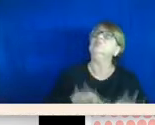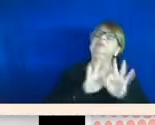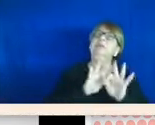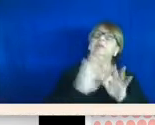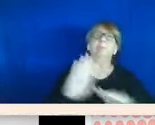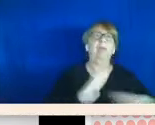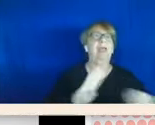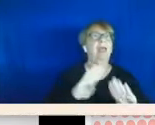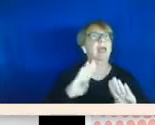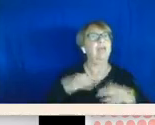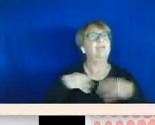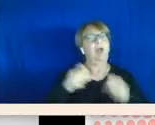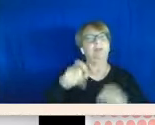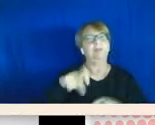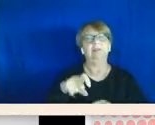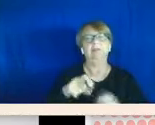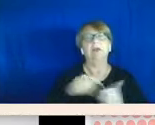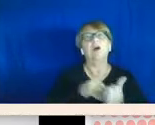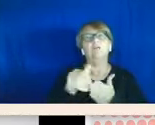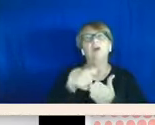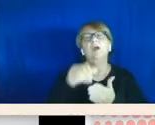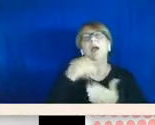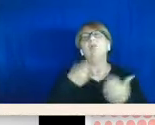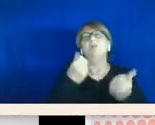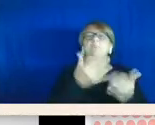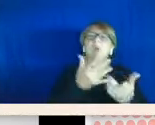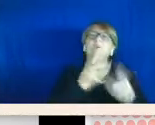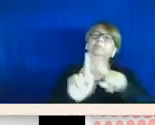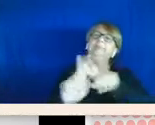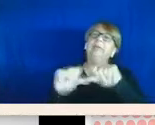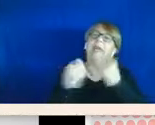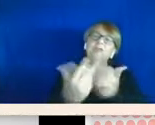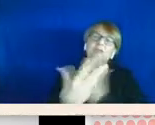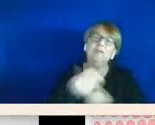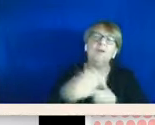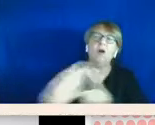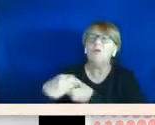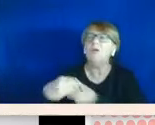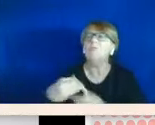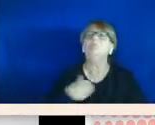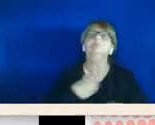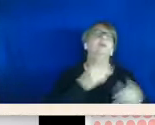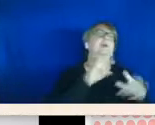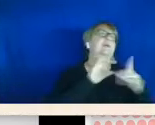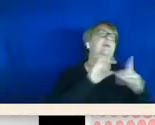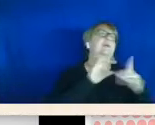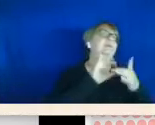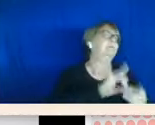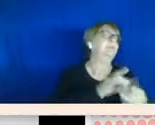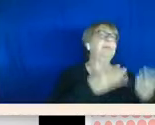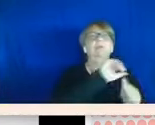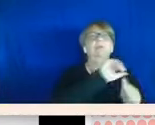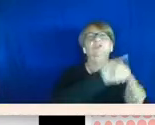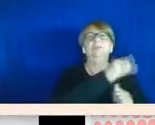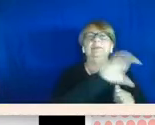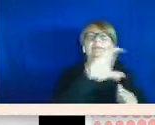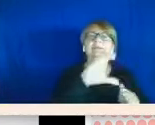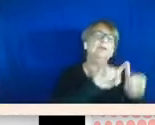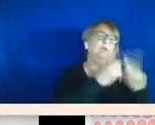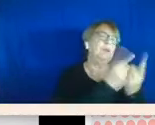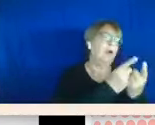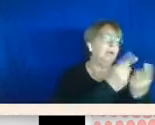many times they're multi-agency involved. They may have involvement with the Department of Juvenile Justice. This program is available